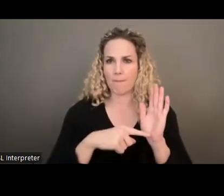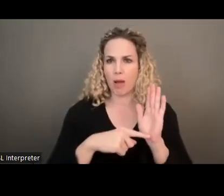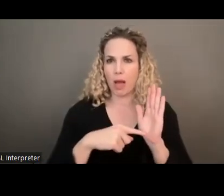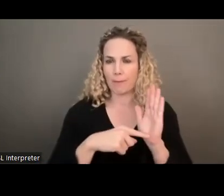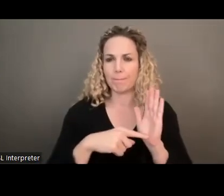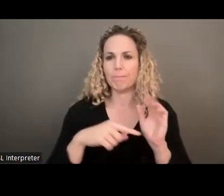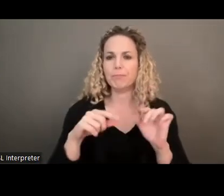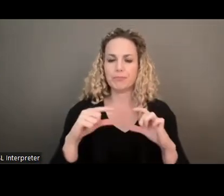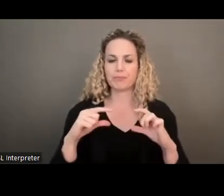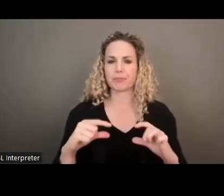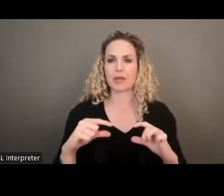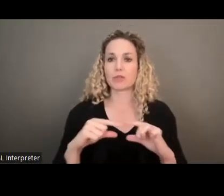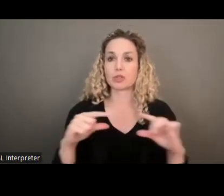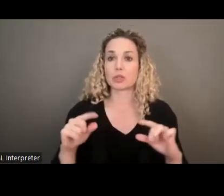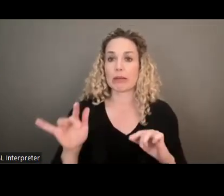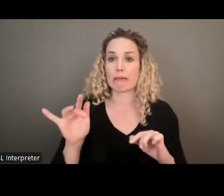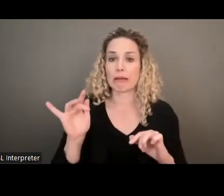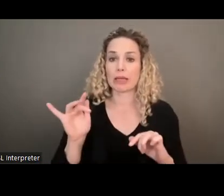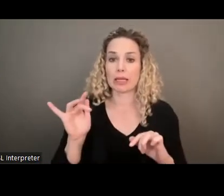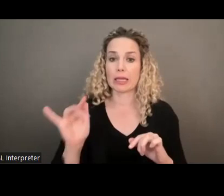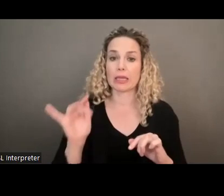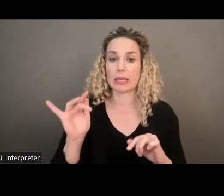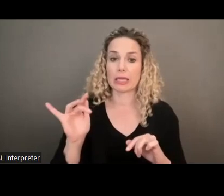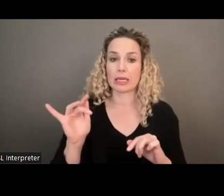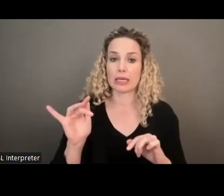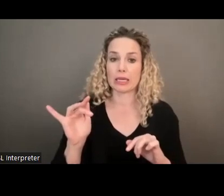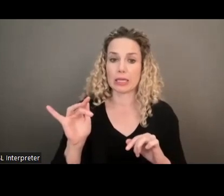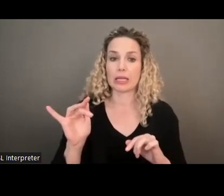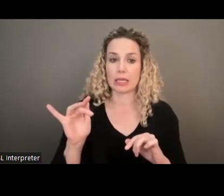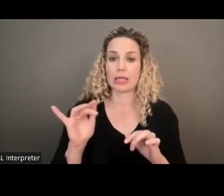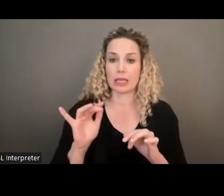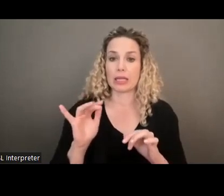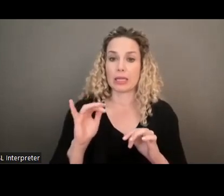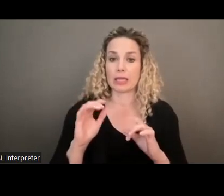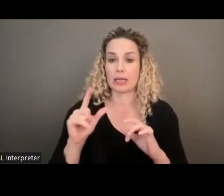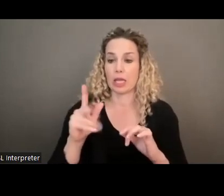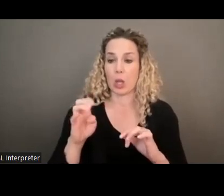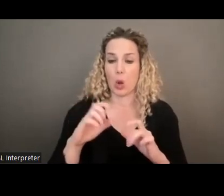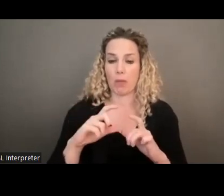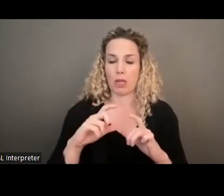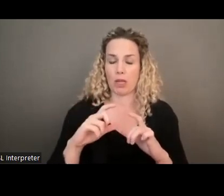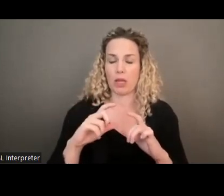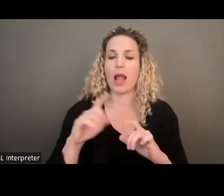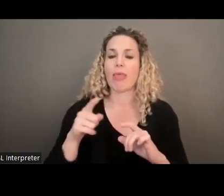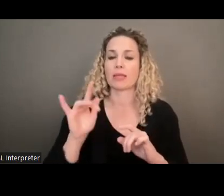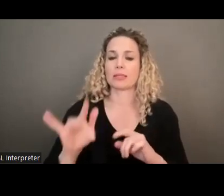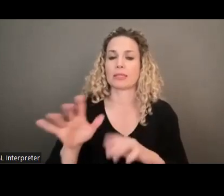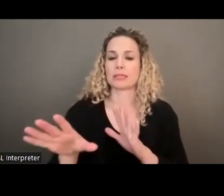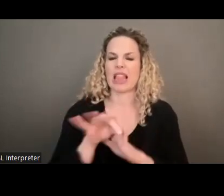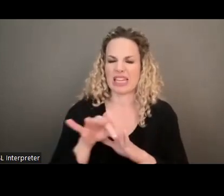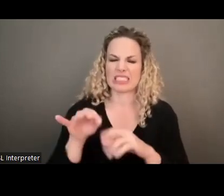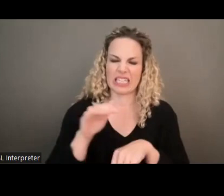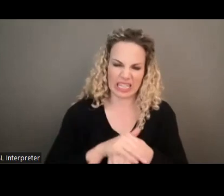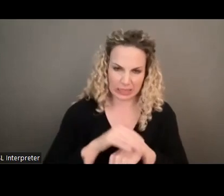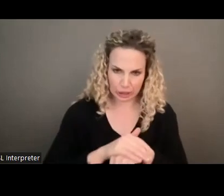on the globe icon that says Interpretation and select English. If you are on an iPad or a similar